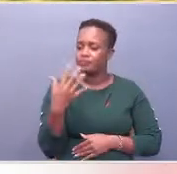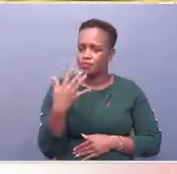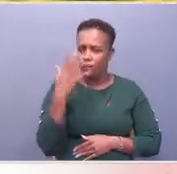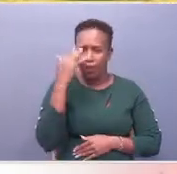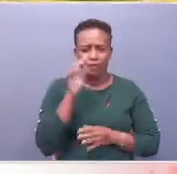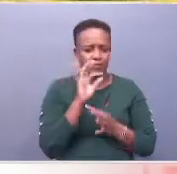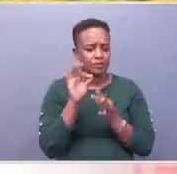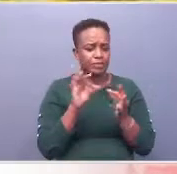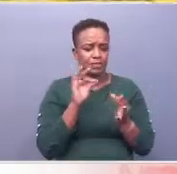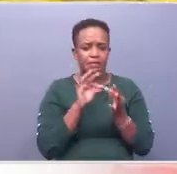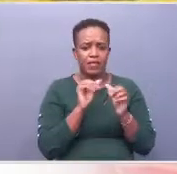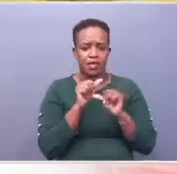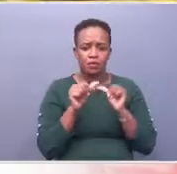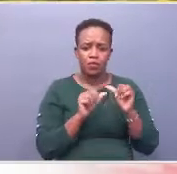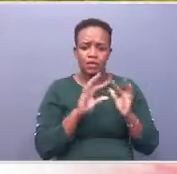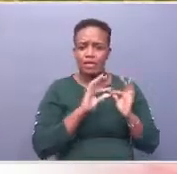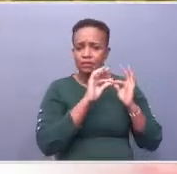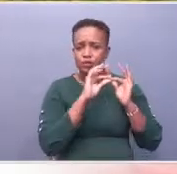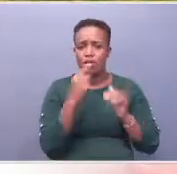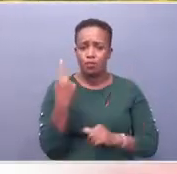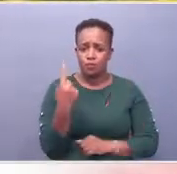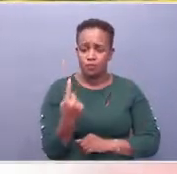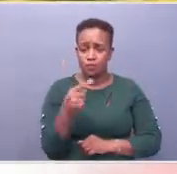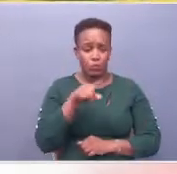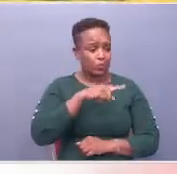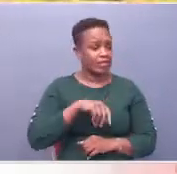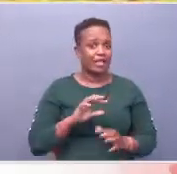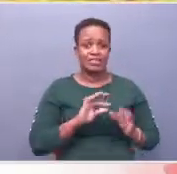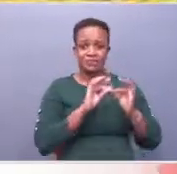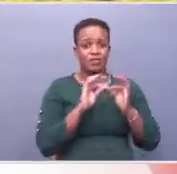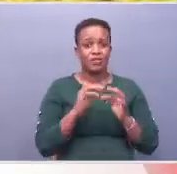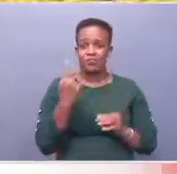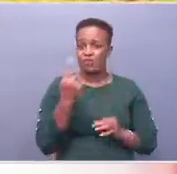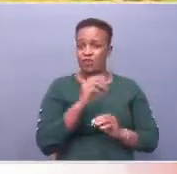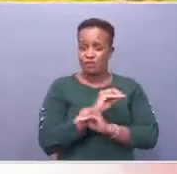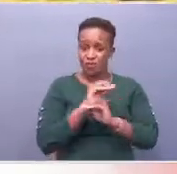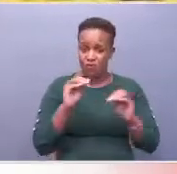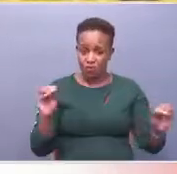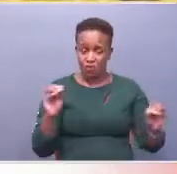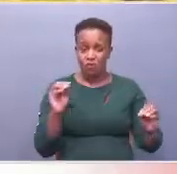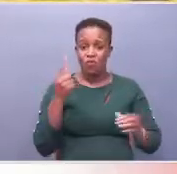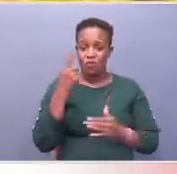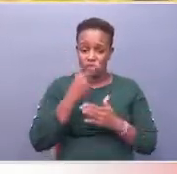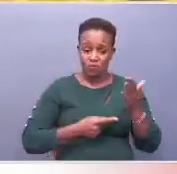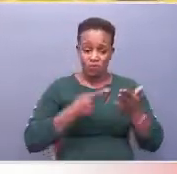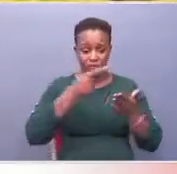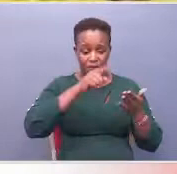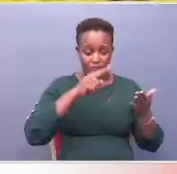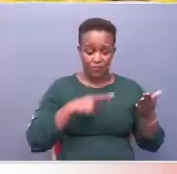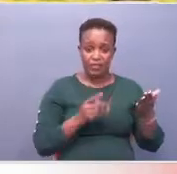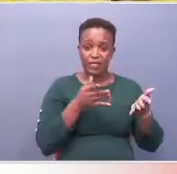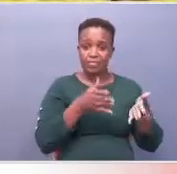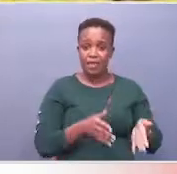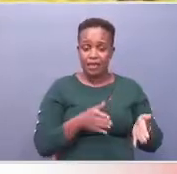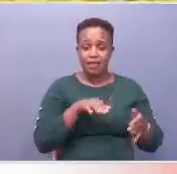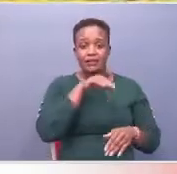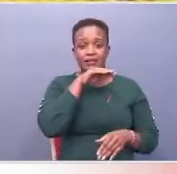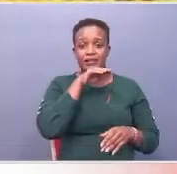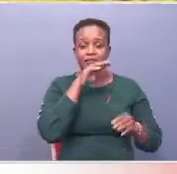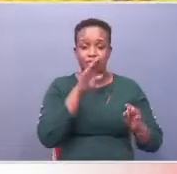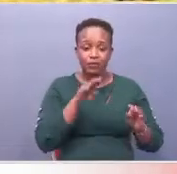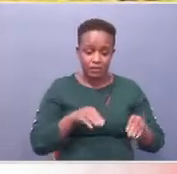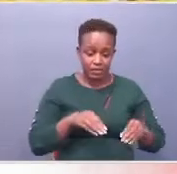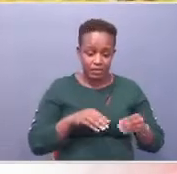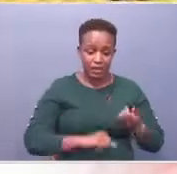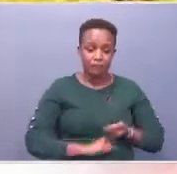specific about Azimio. We were not Azimio. So what was passed there, Raila Odinga was given a ticket as